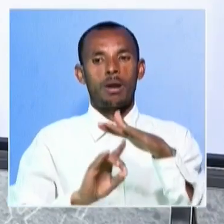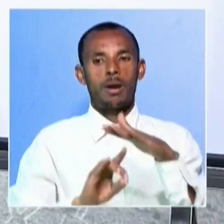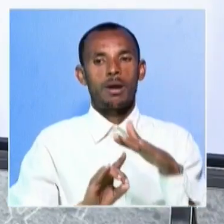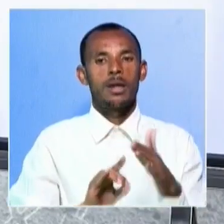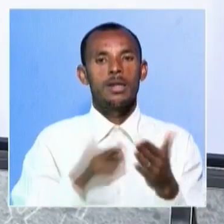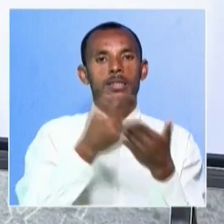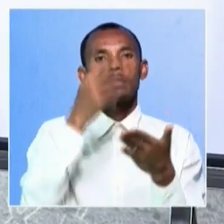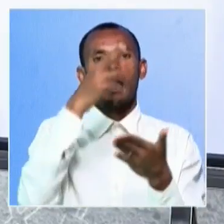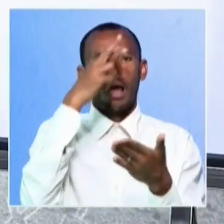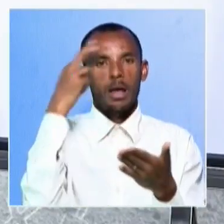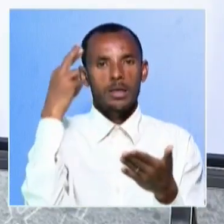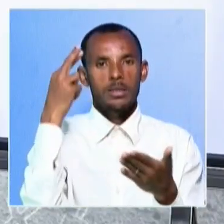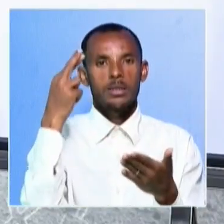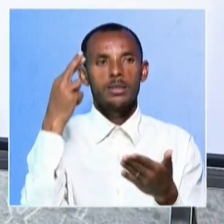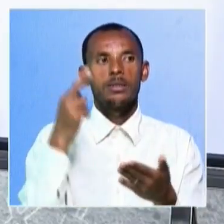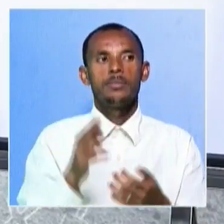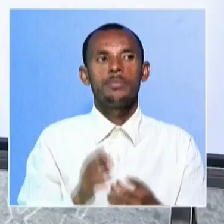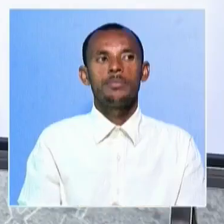this case,